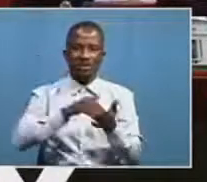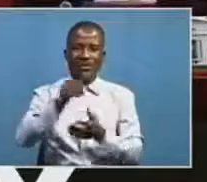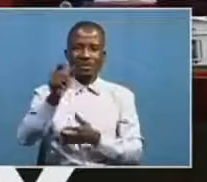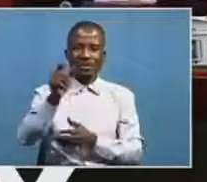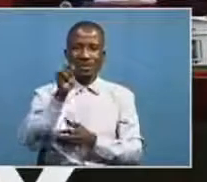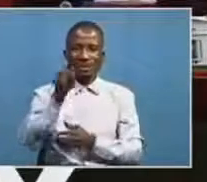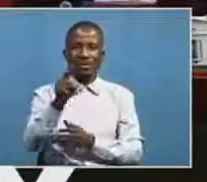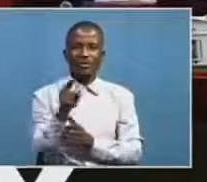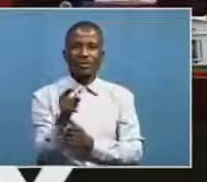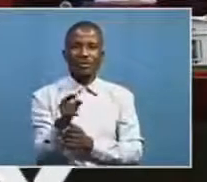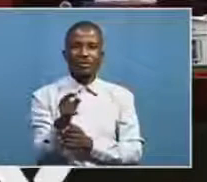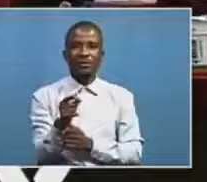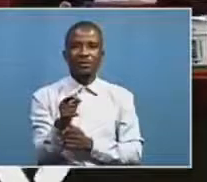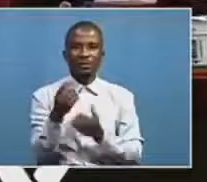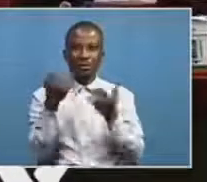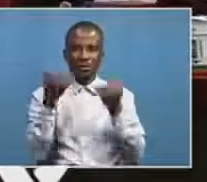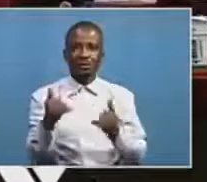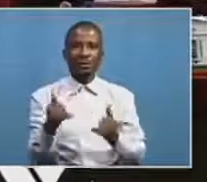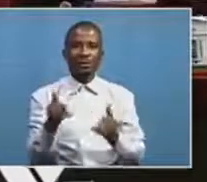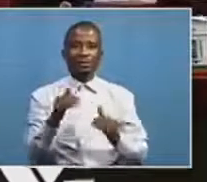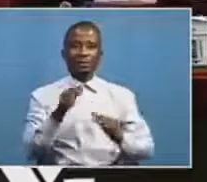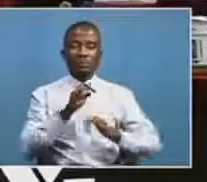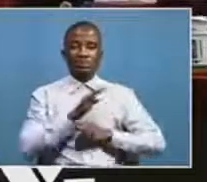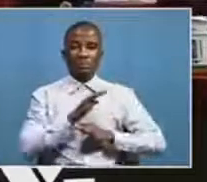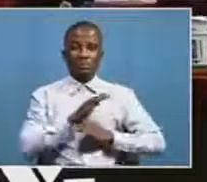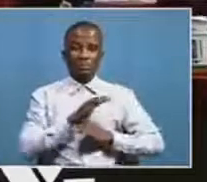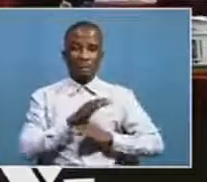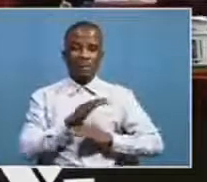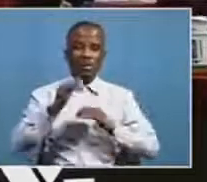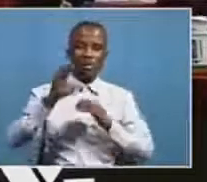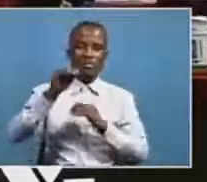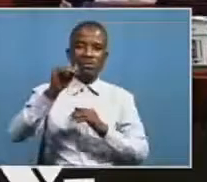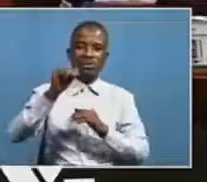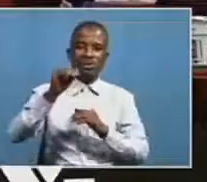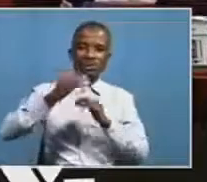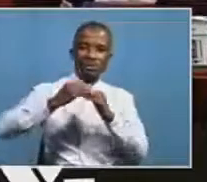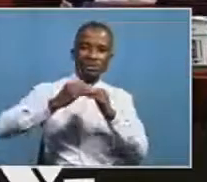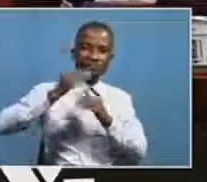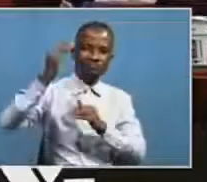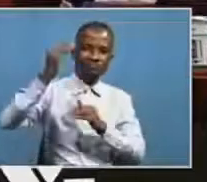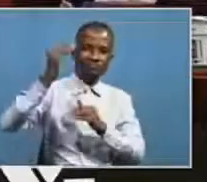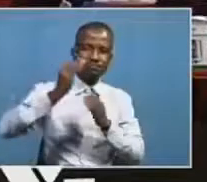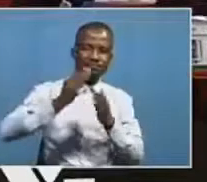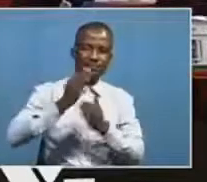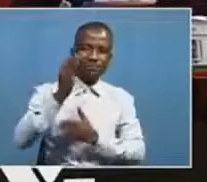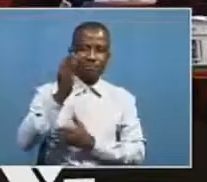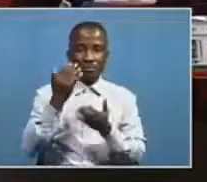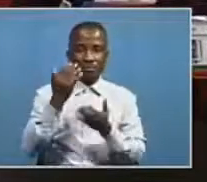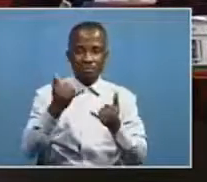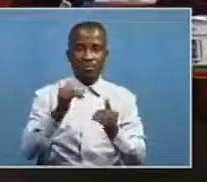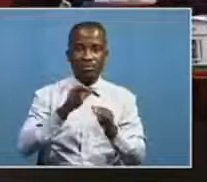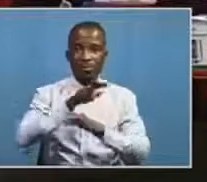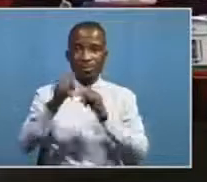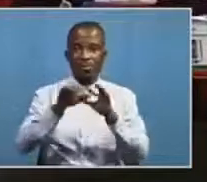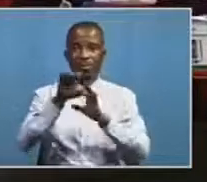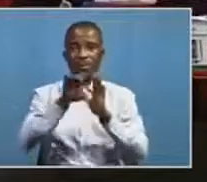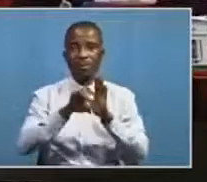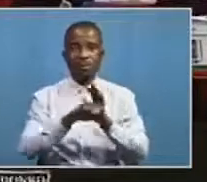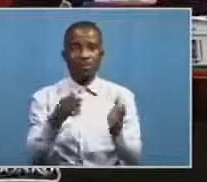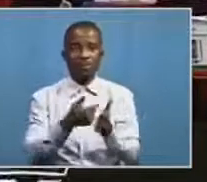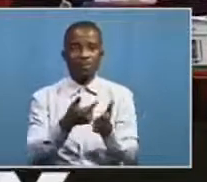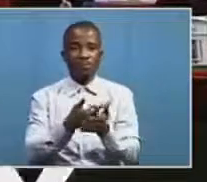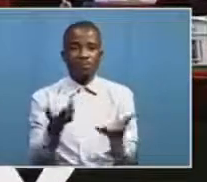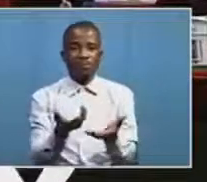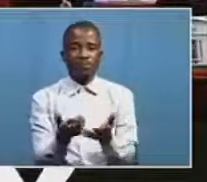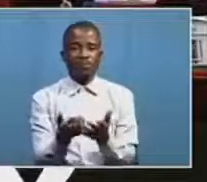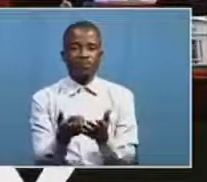13,121,111. This satisfied the more than 50% threshold of valid votes as required under Clause 3 of Article 63